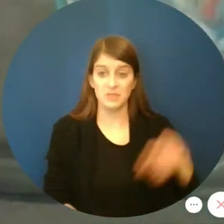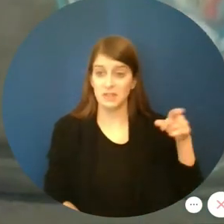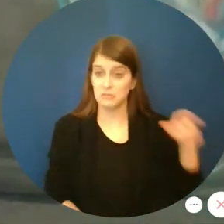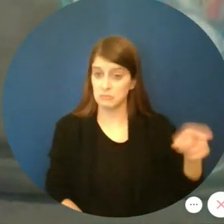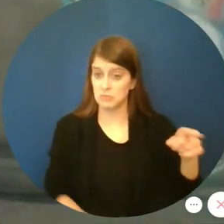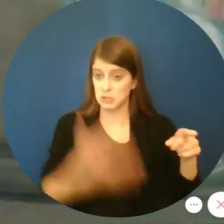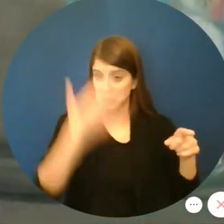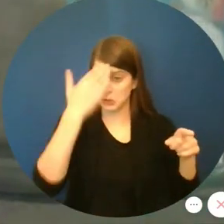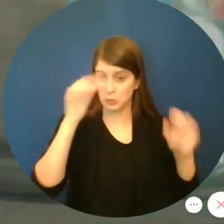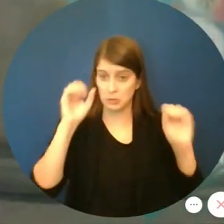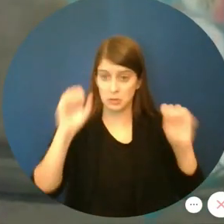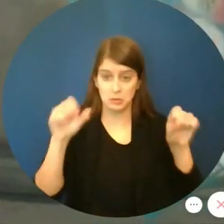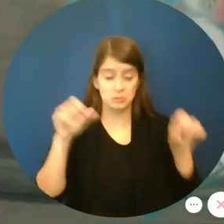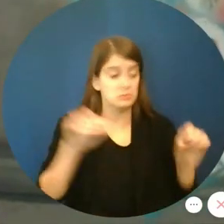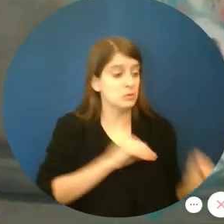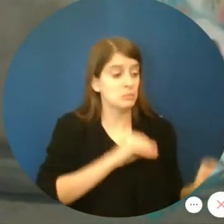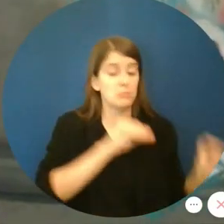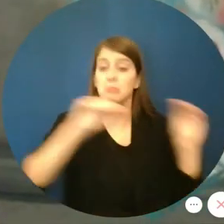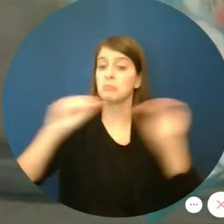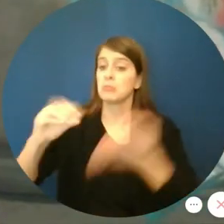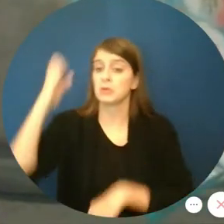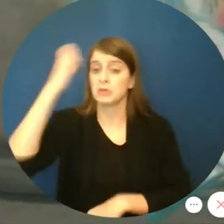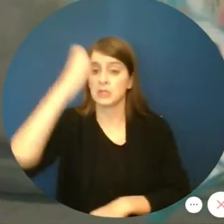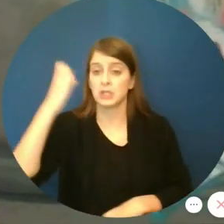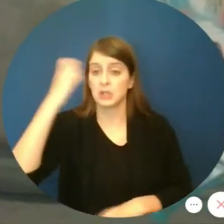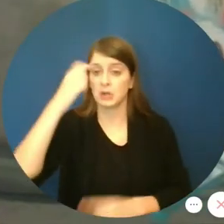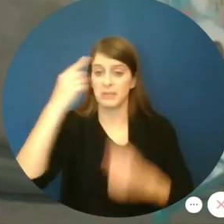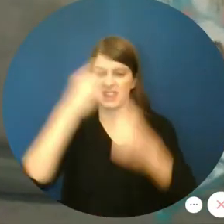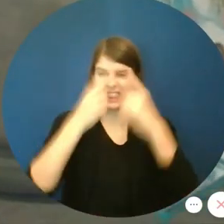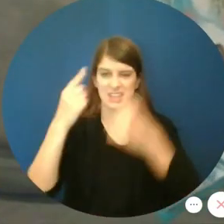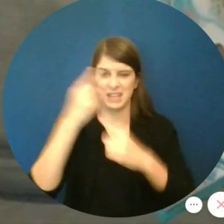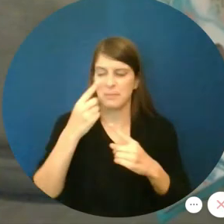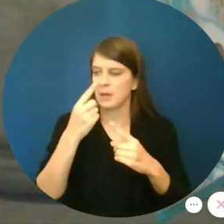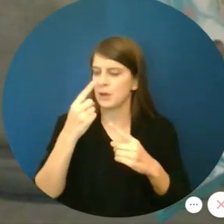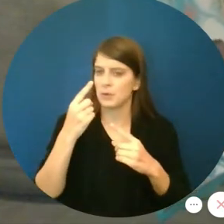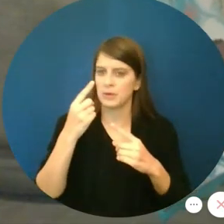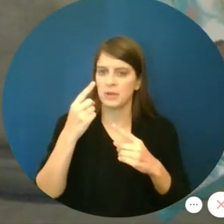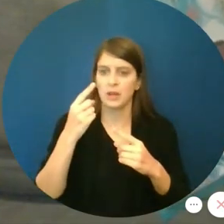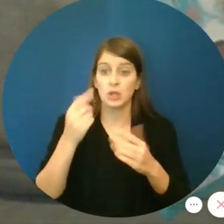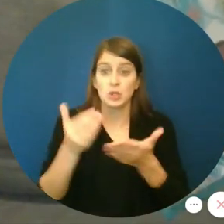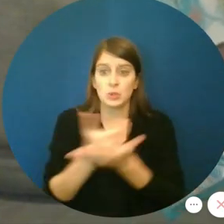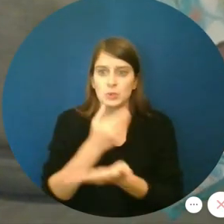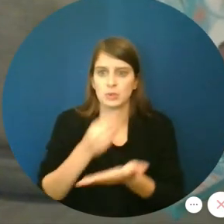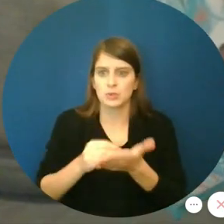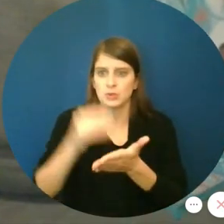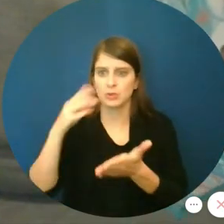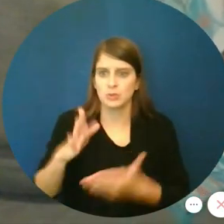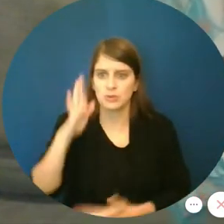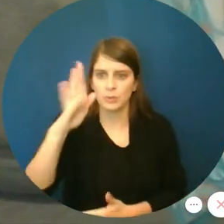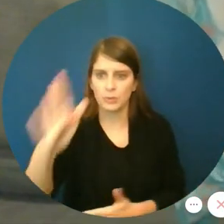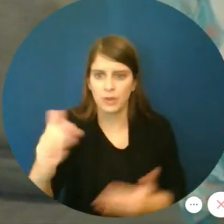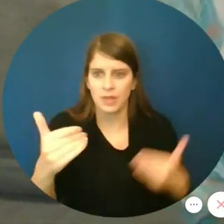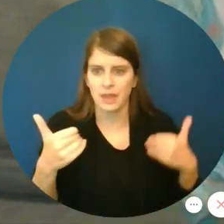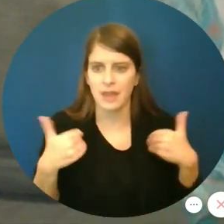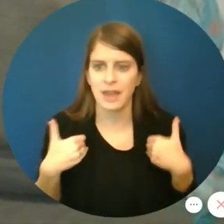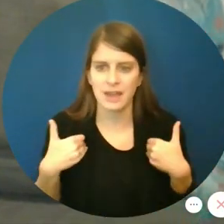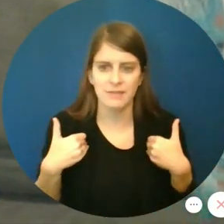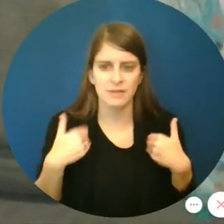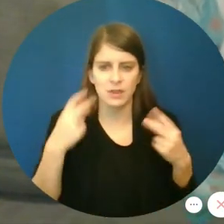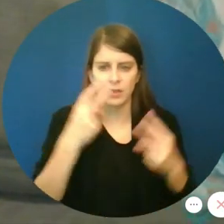Crossing the Atlantic, Ernest thought about the hundreds of students he'd introduced to science and how his fascination with cells